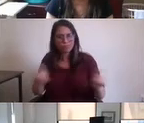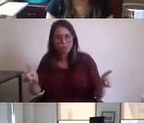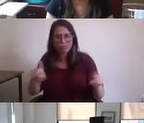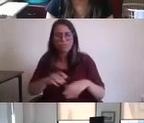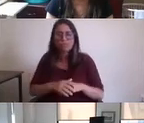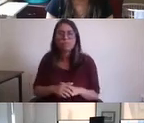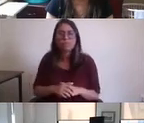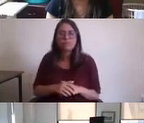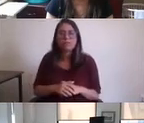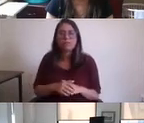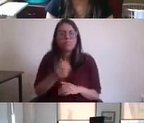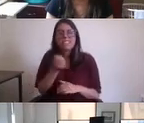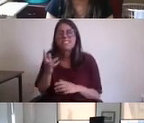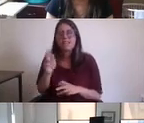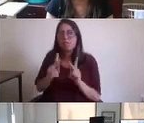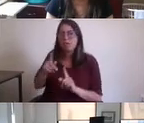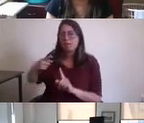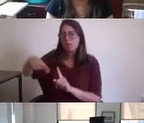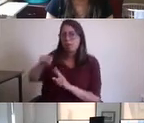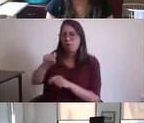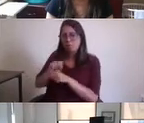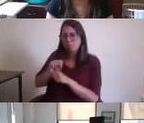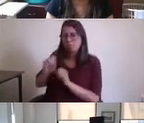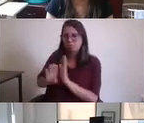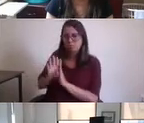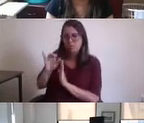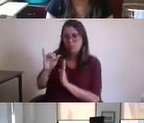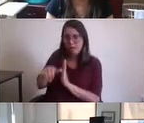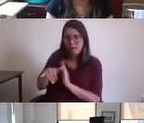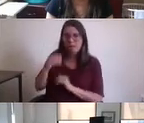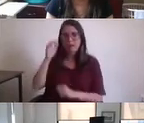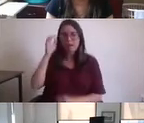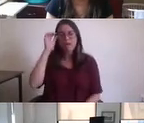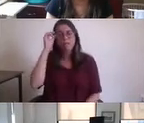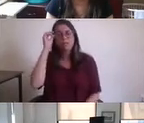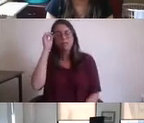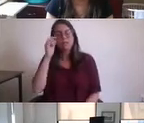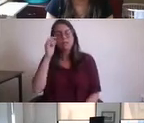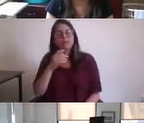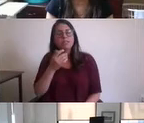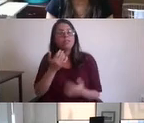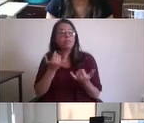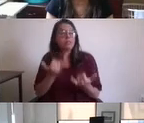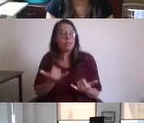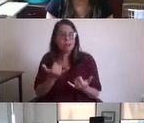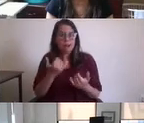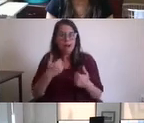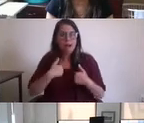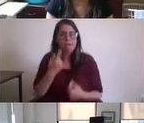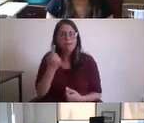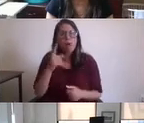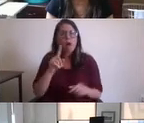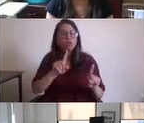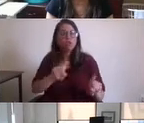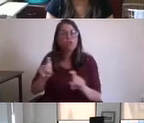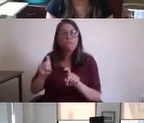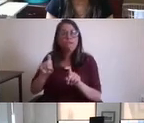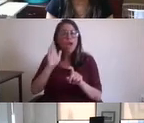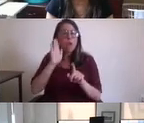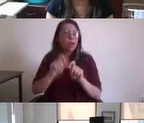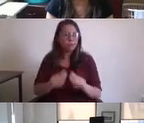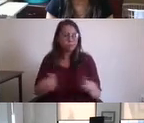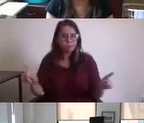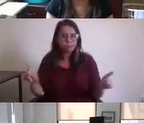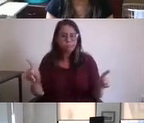We have a group of people working on that. And we have we're working on a survey that we should have out in the next couple of weeks that